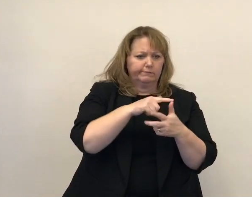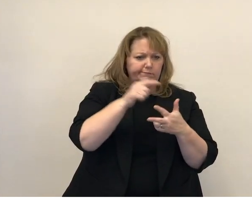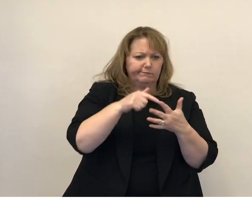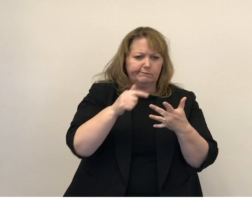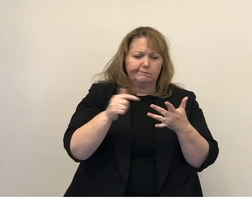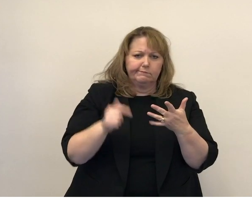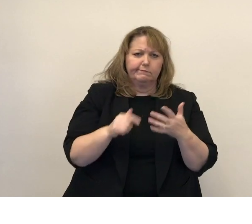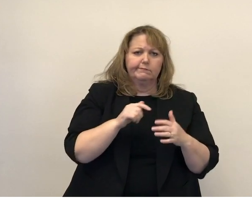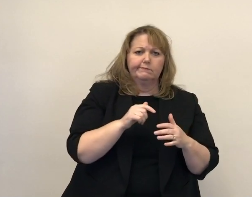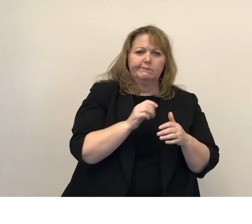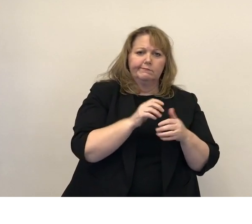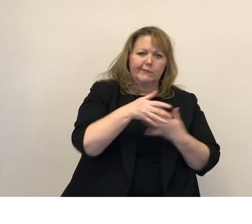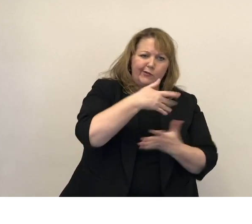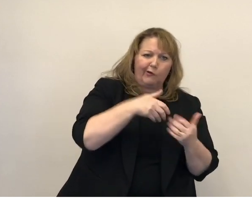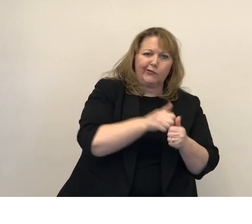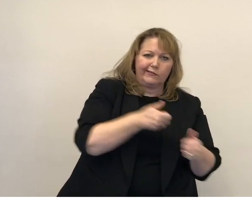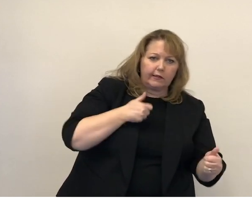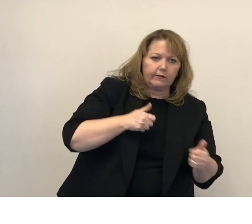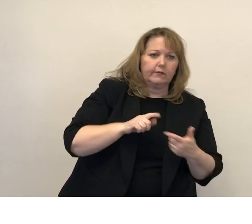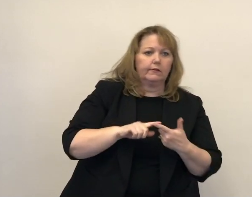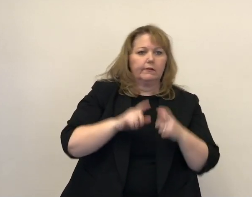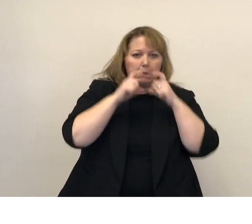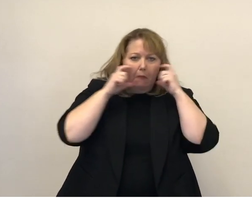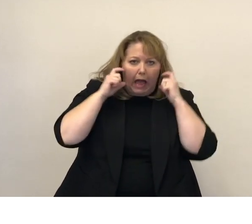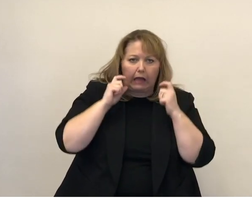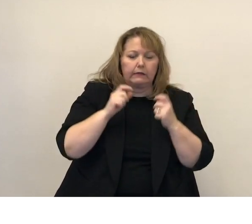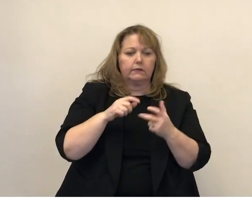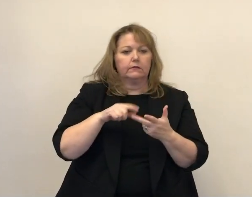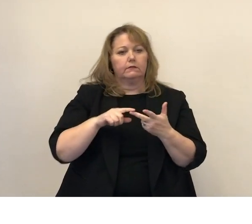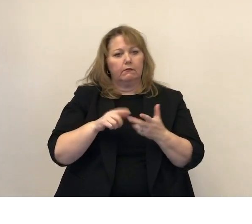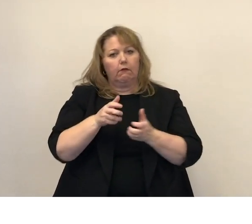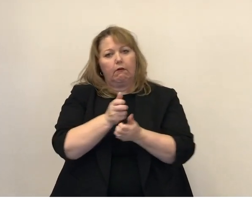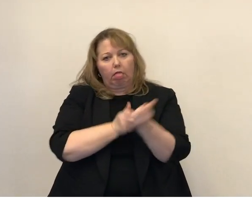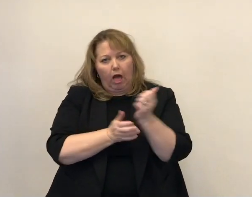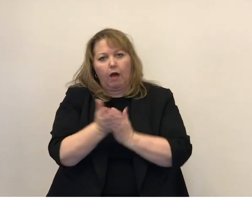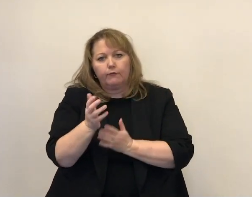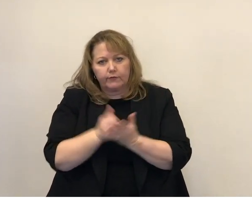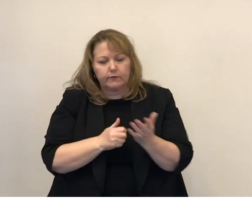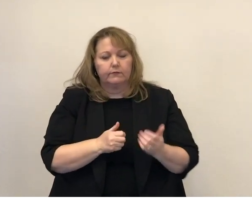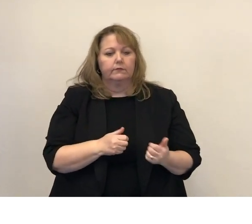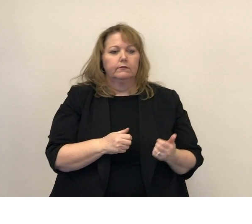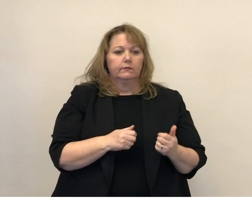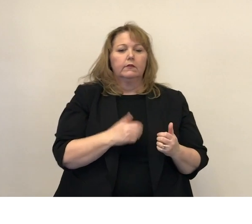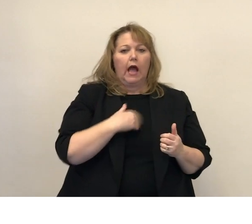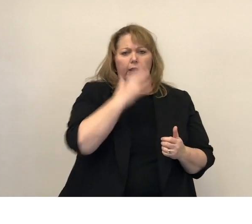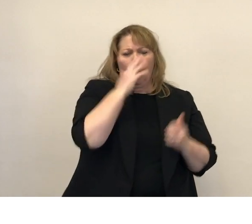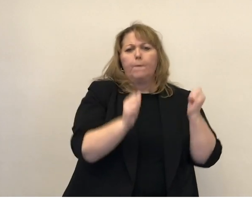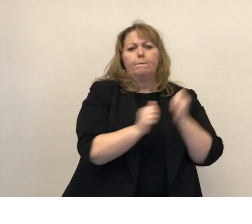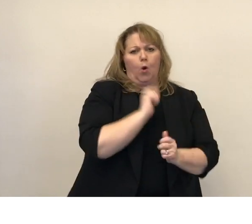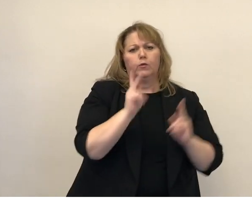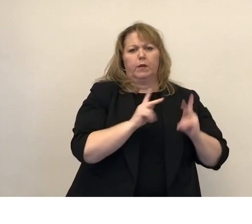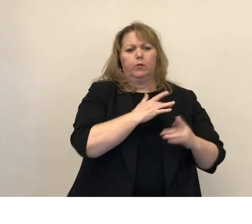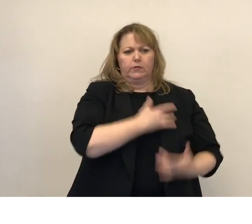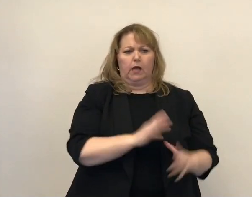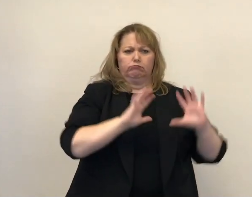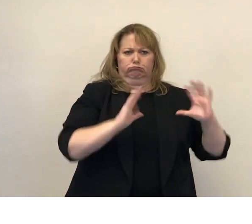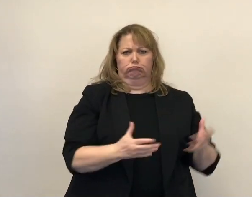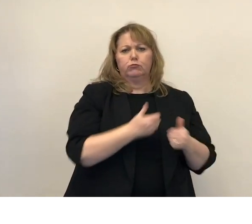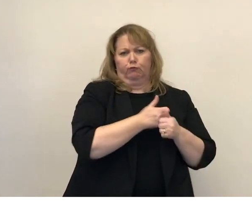few people that think that they are impenetrable, that they will not contract the virus